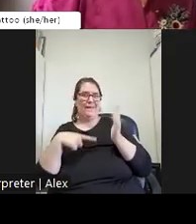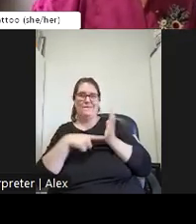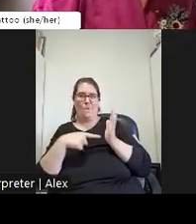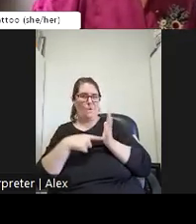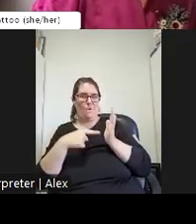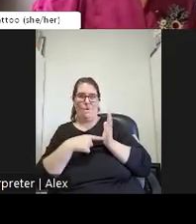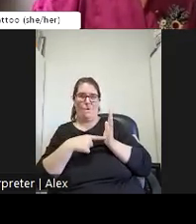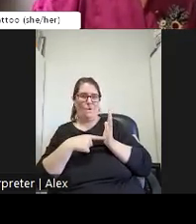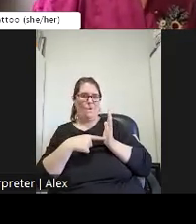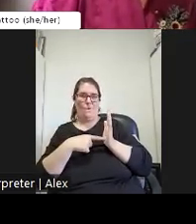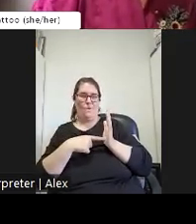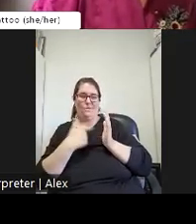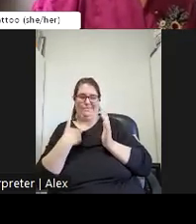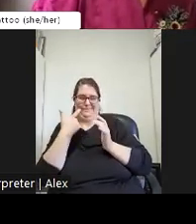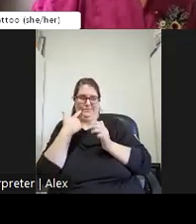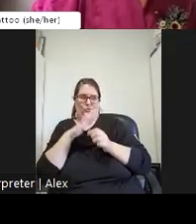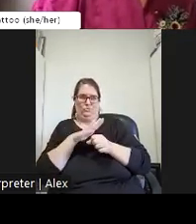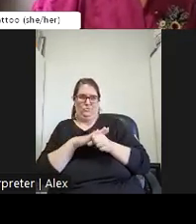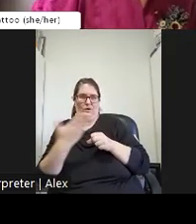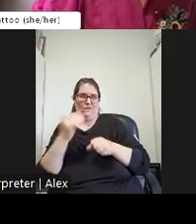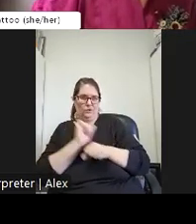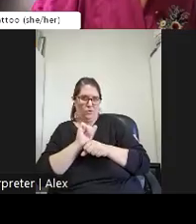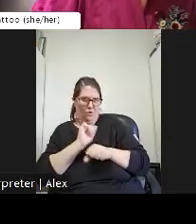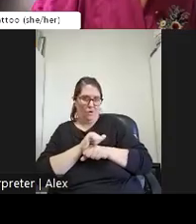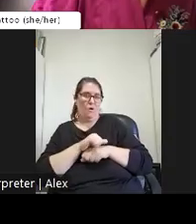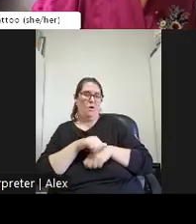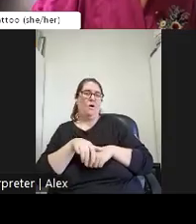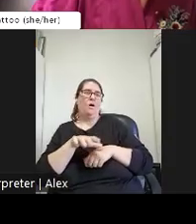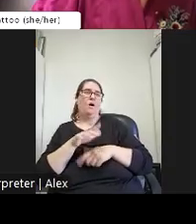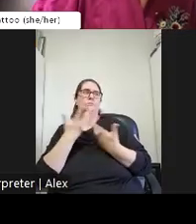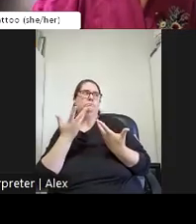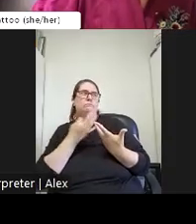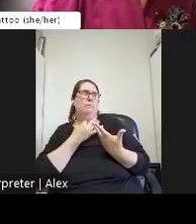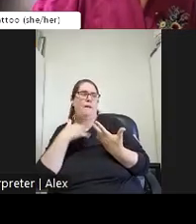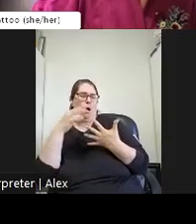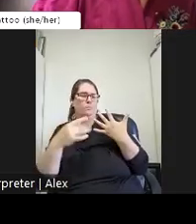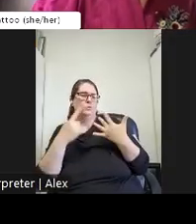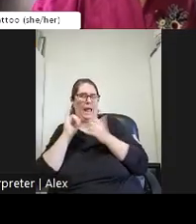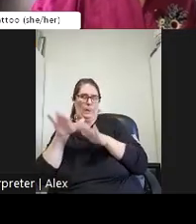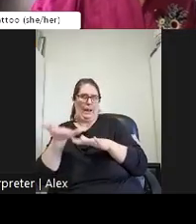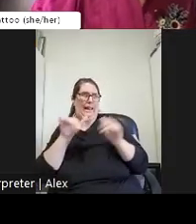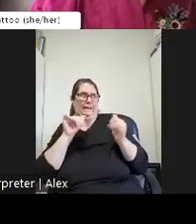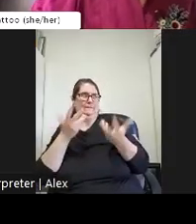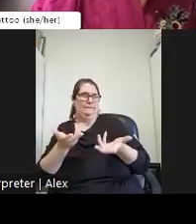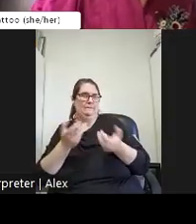because I lost my job recently. And so I just wanted to know what my options would be for leaving.